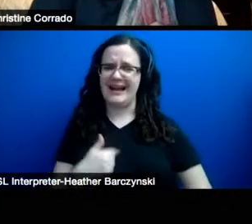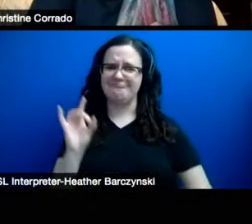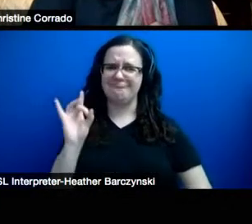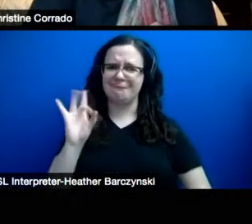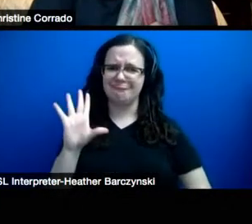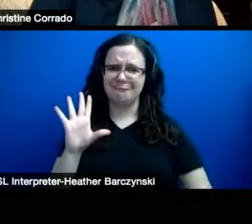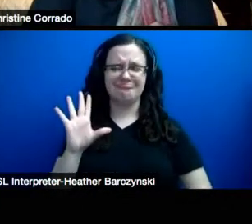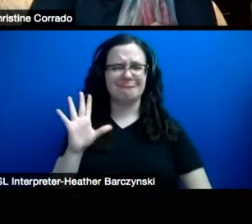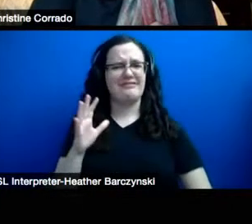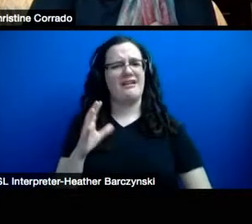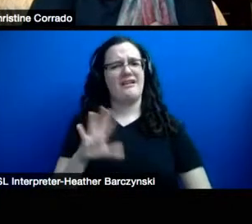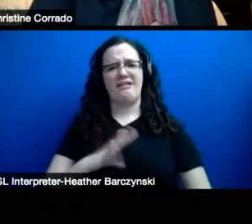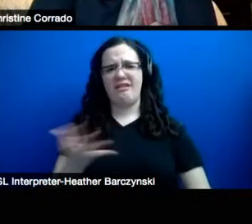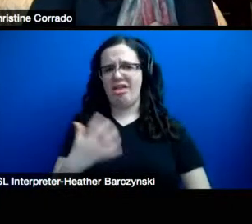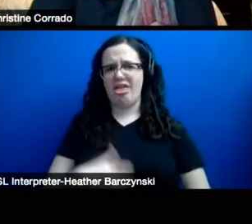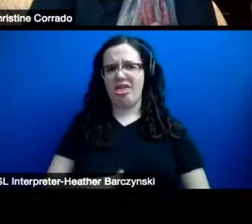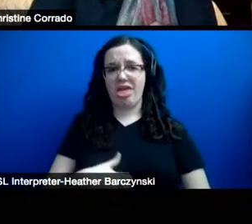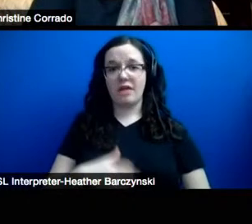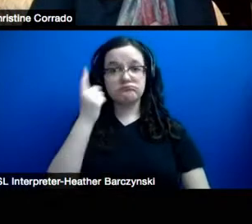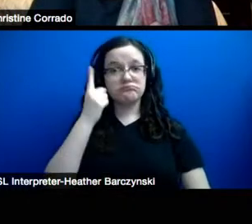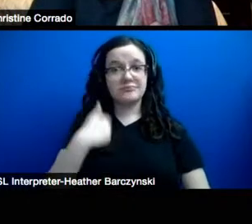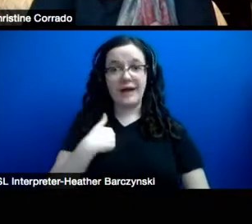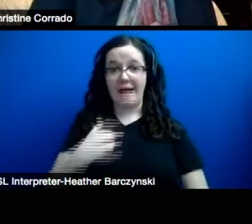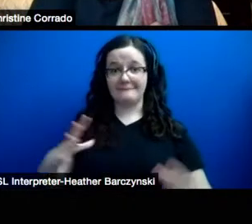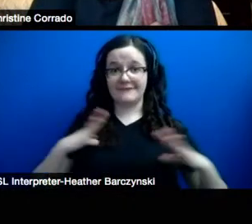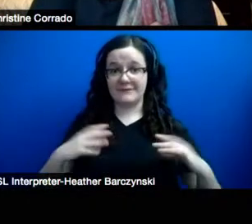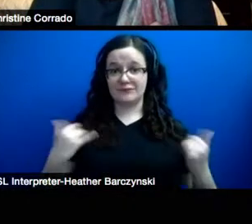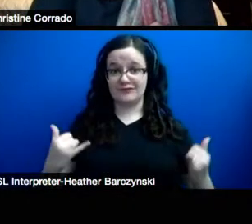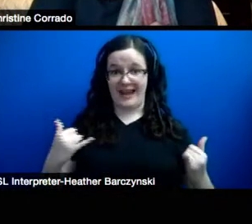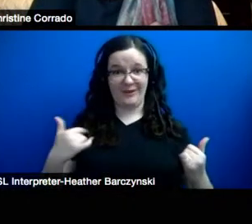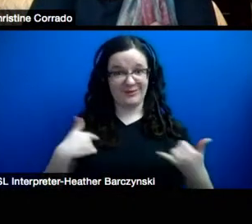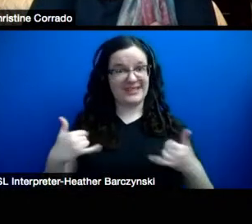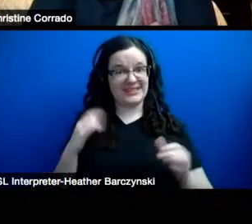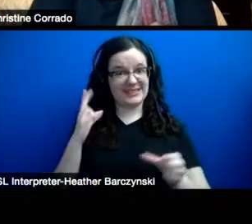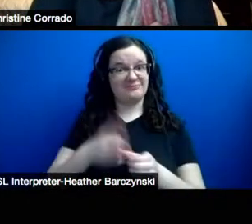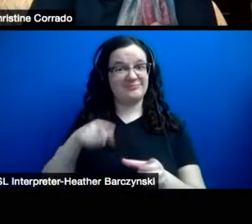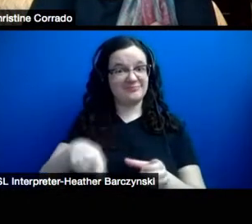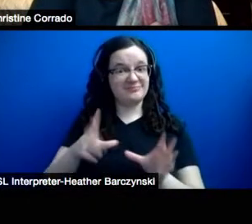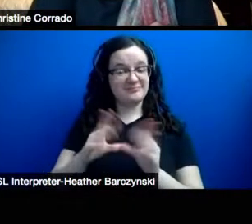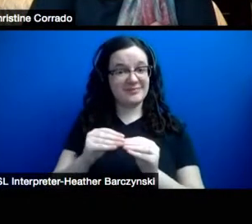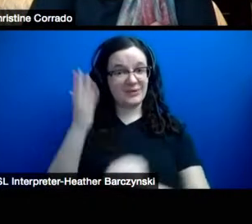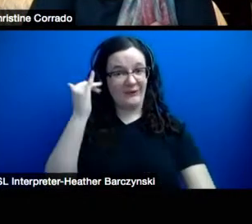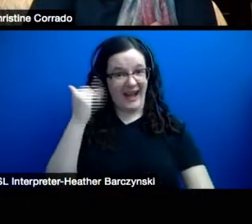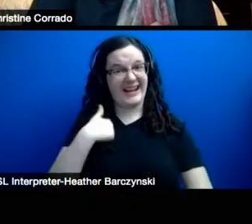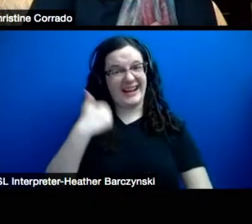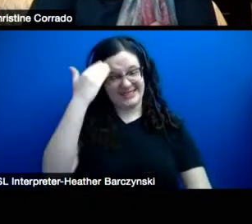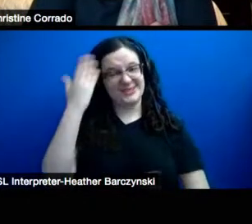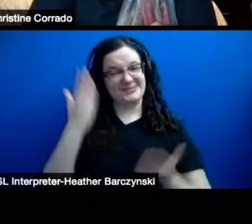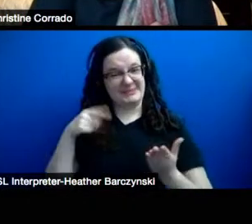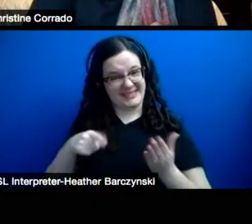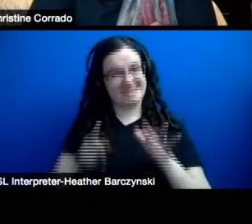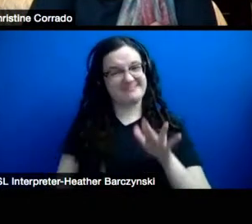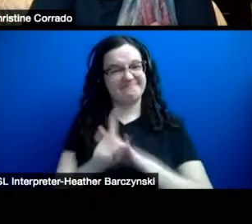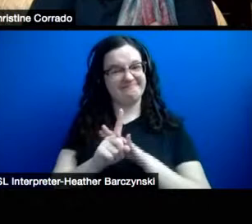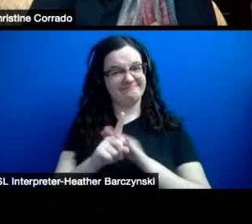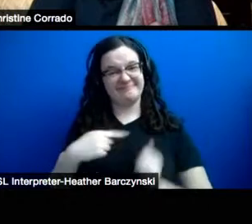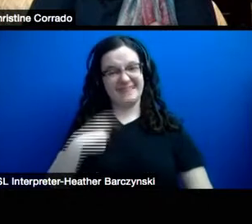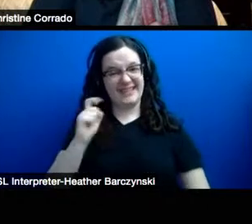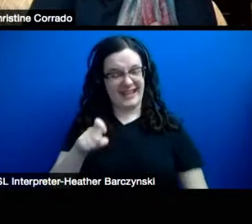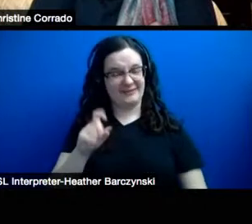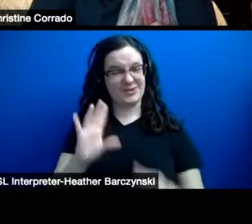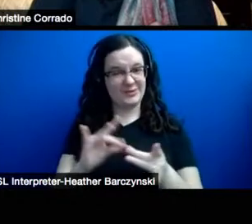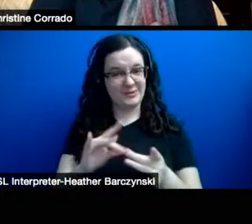sickened. I'm on vacation right now, and I came on this meeting because I knew it might come to this. I think it's